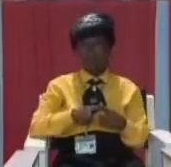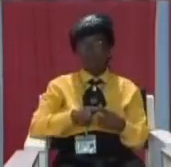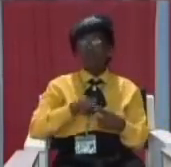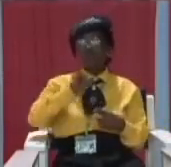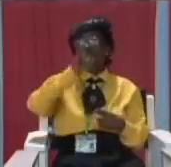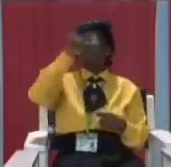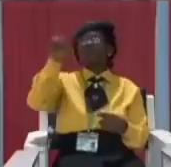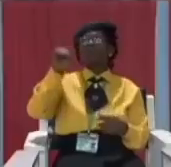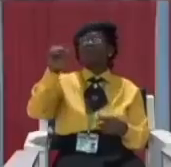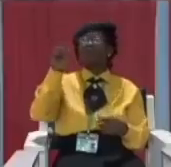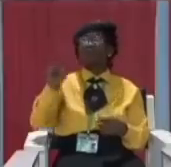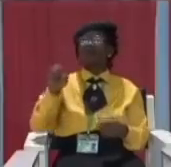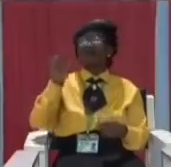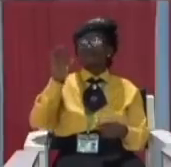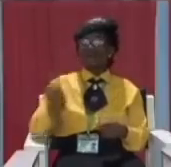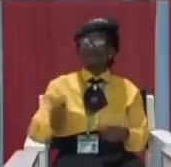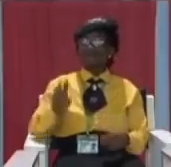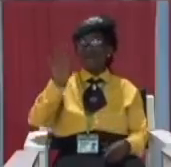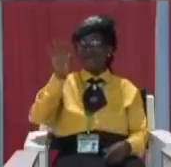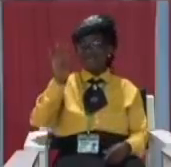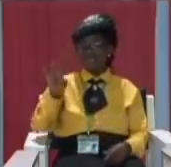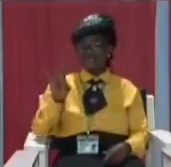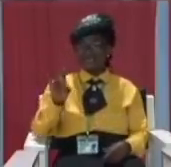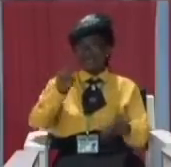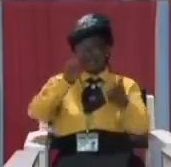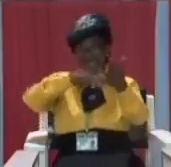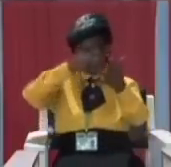You can read the whole story.